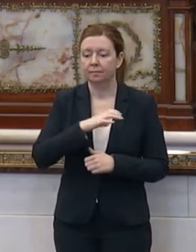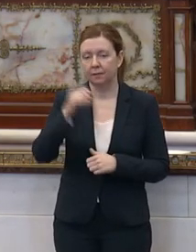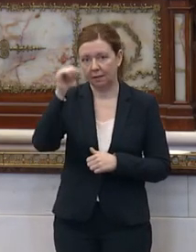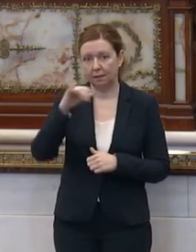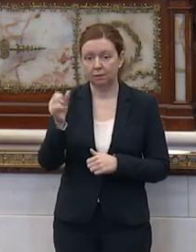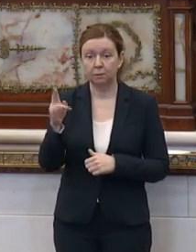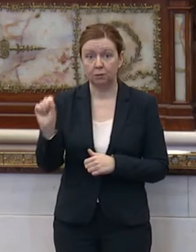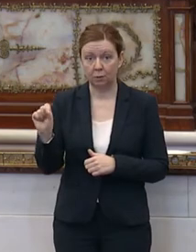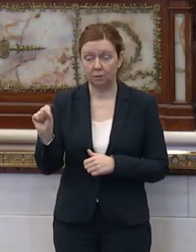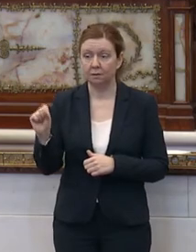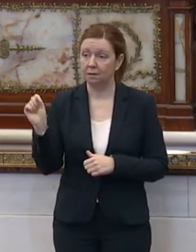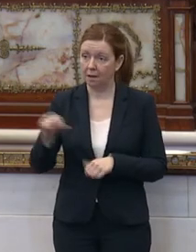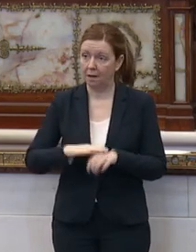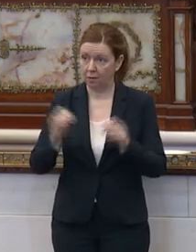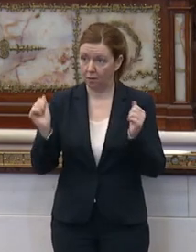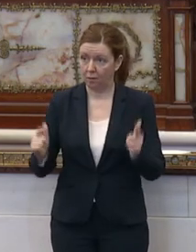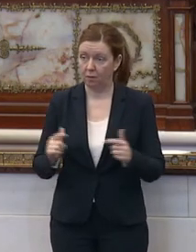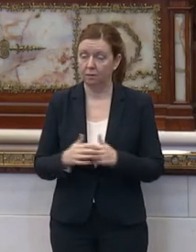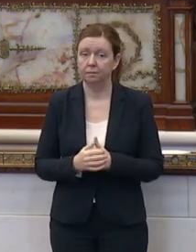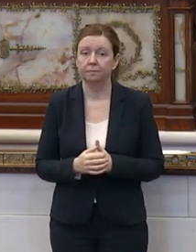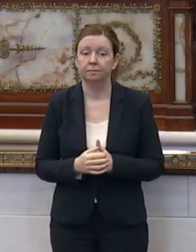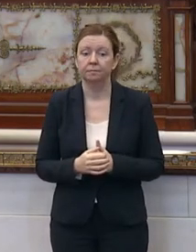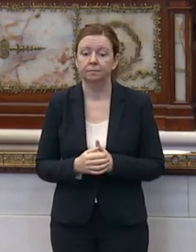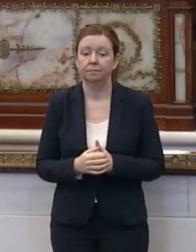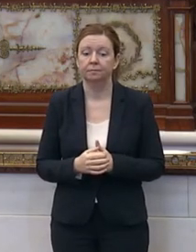Councilman Jones. Aye on all bills.